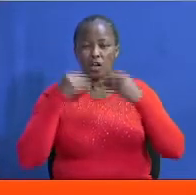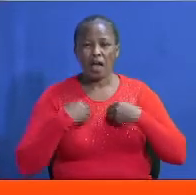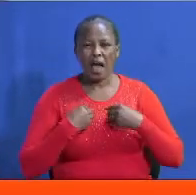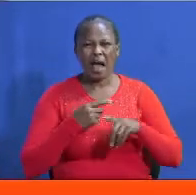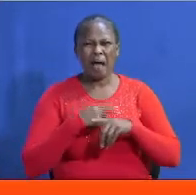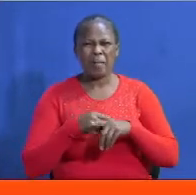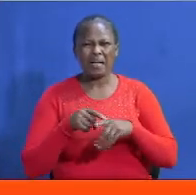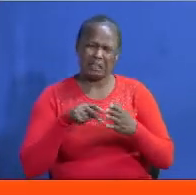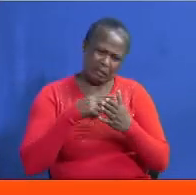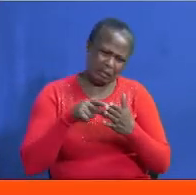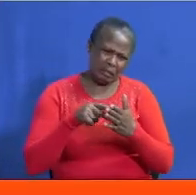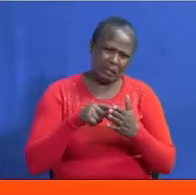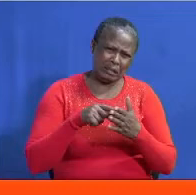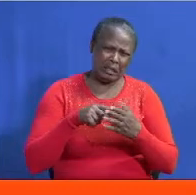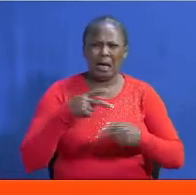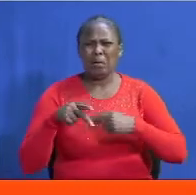intentions is